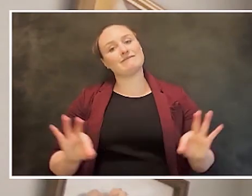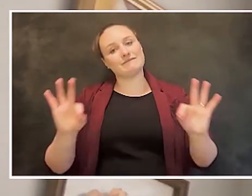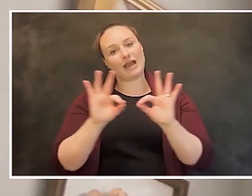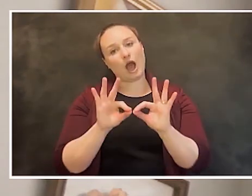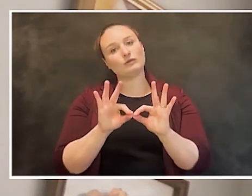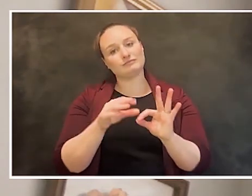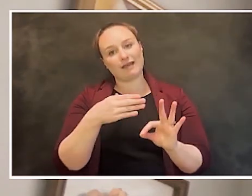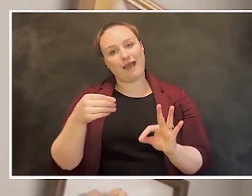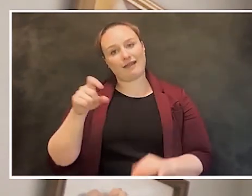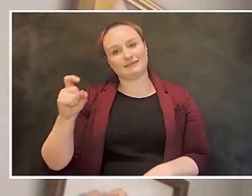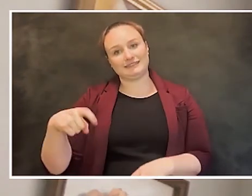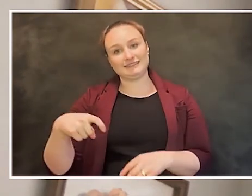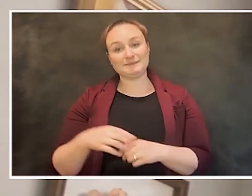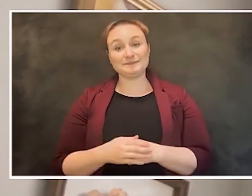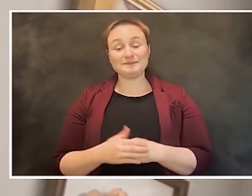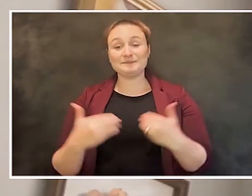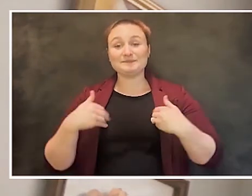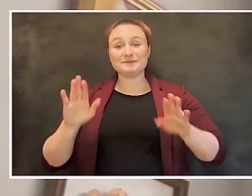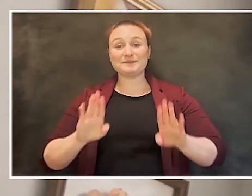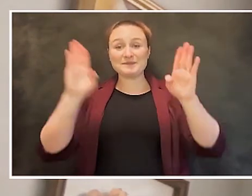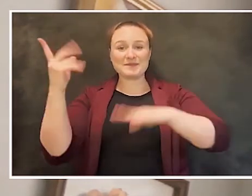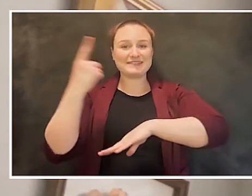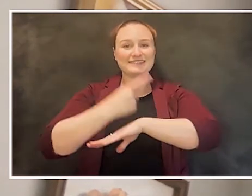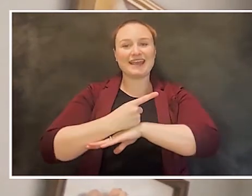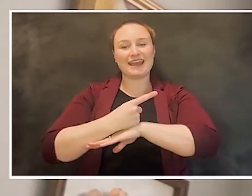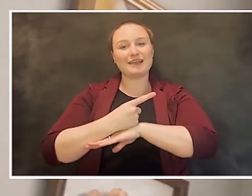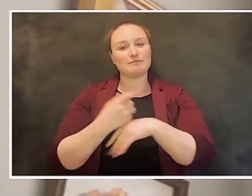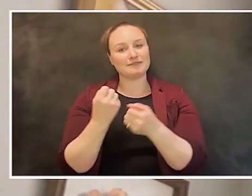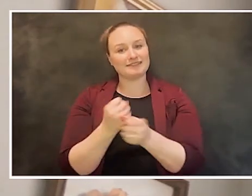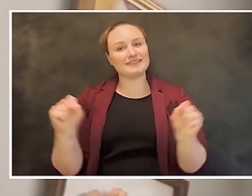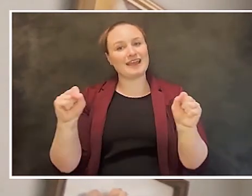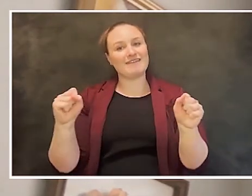Have a wonderful day and be safe and well.